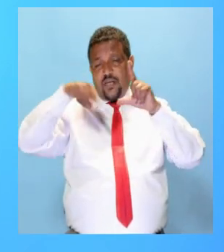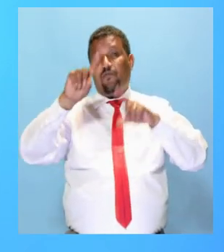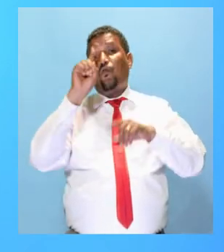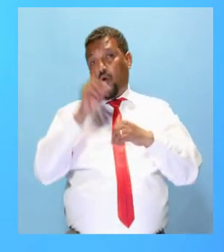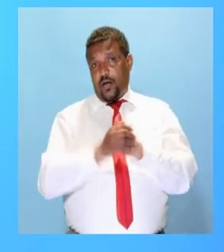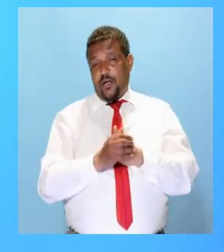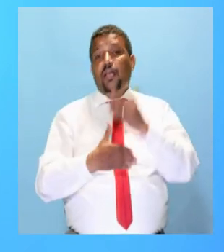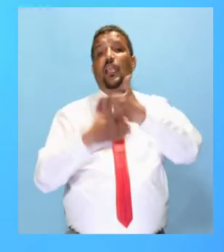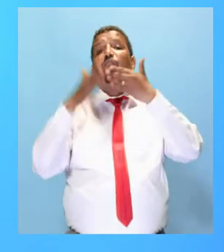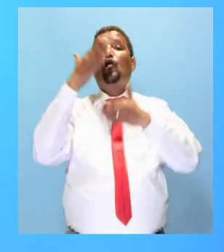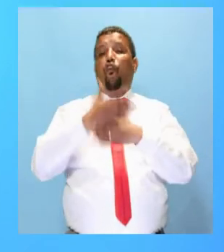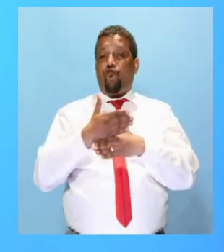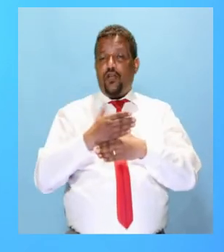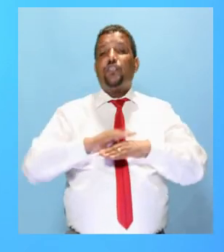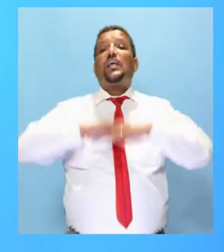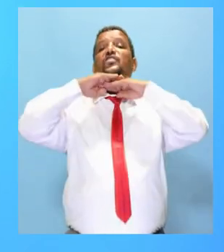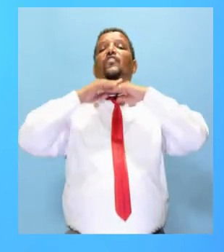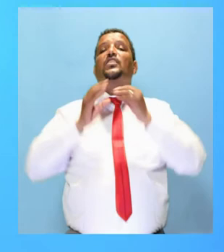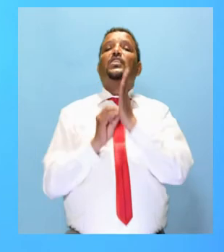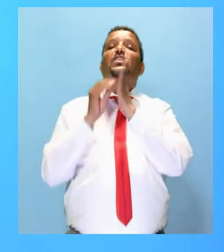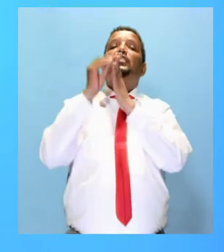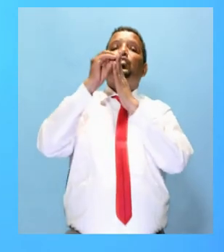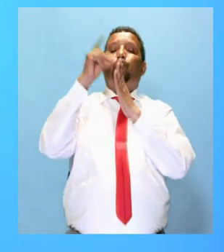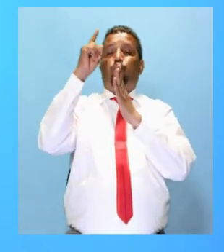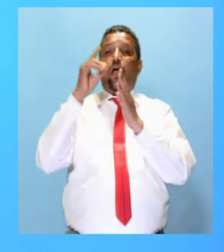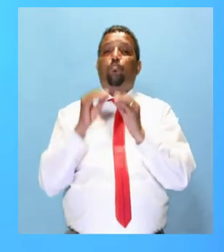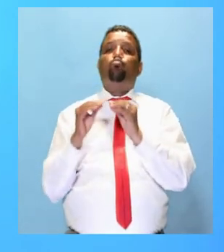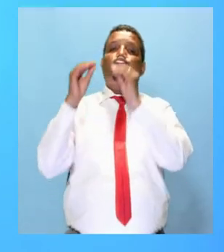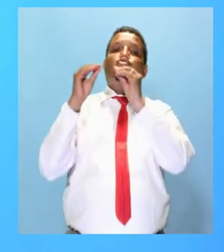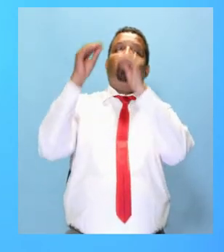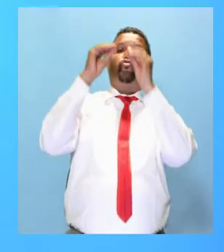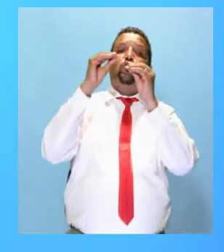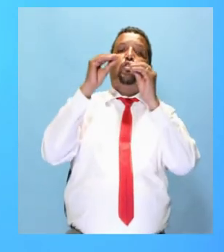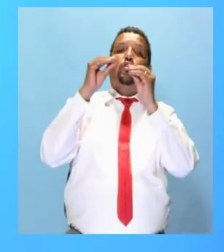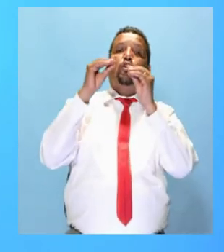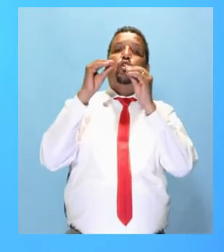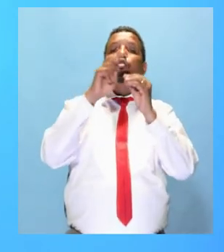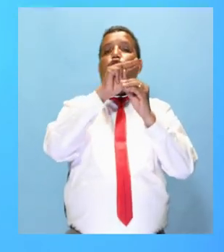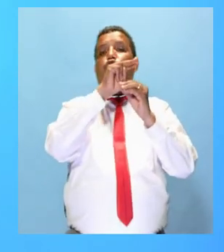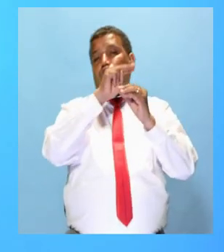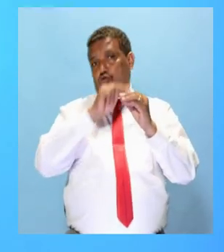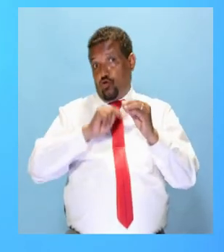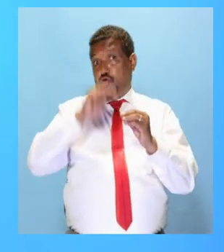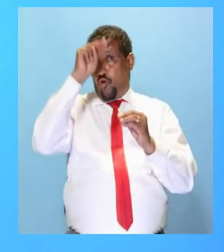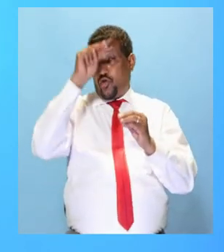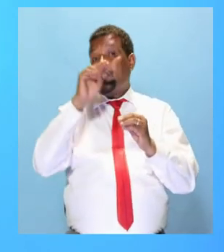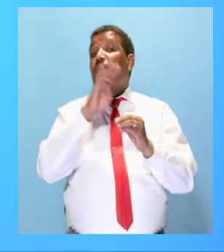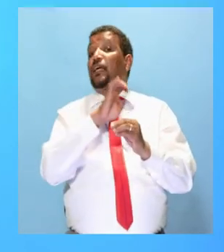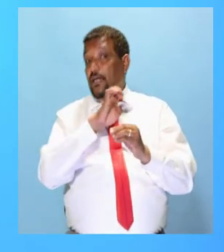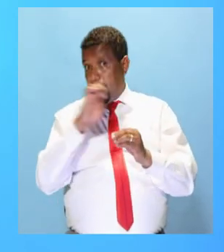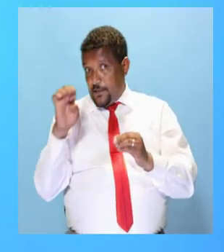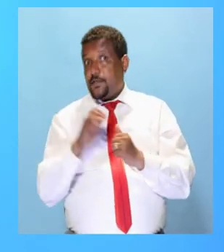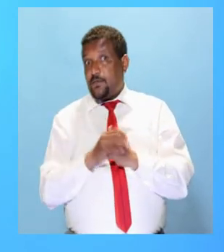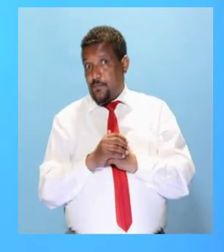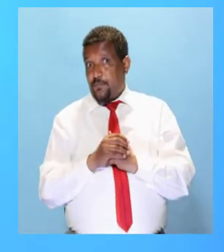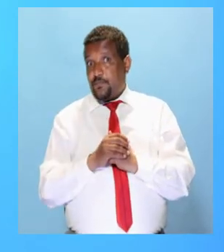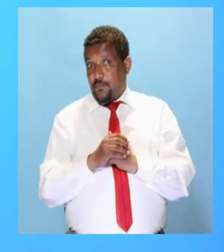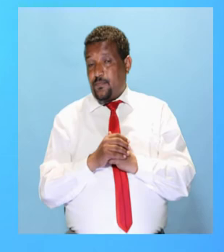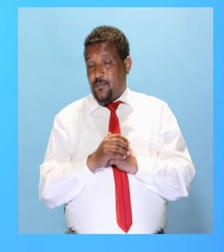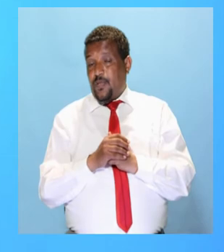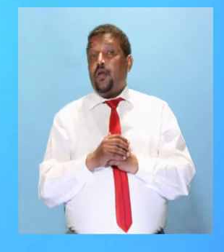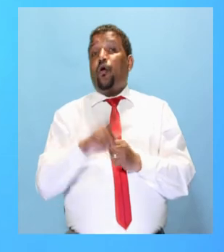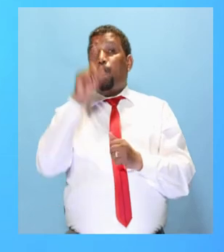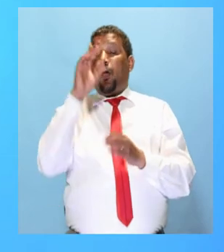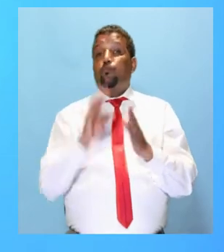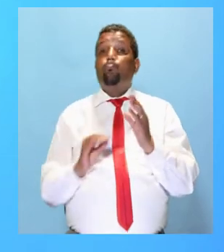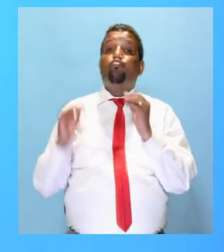satisfaction increases as one moves towards the northeast, and the level of satisfaction decreases as